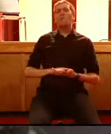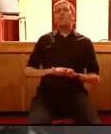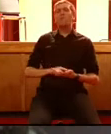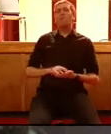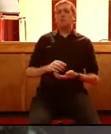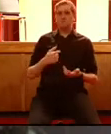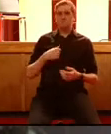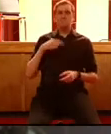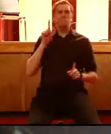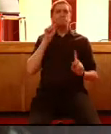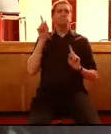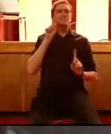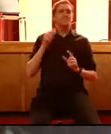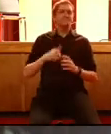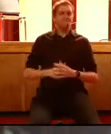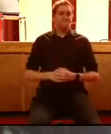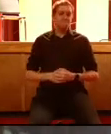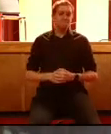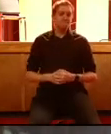public.